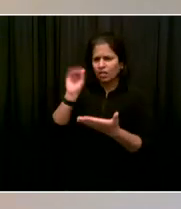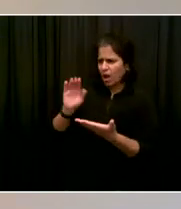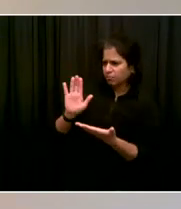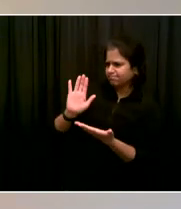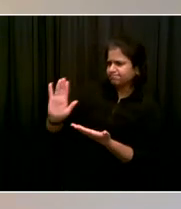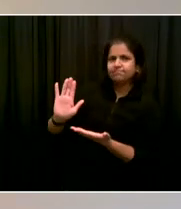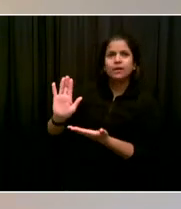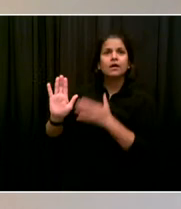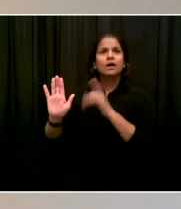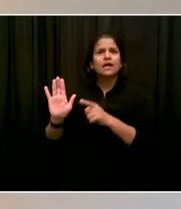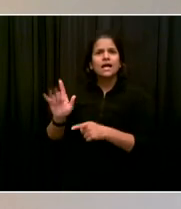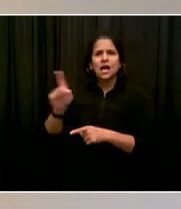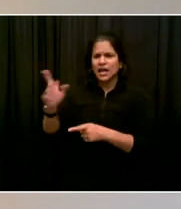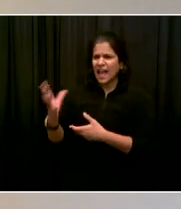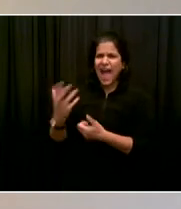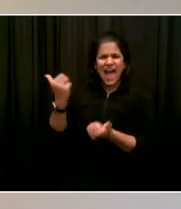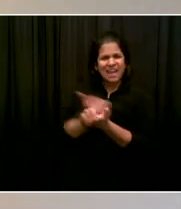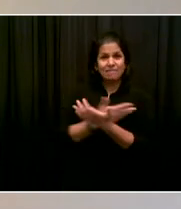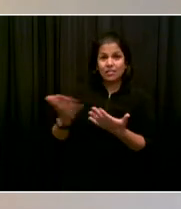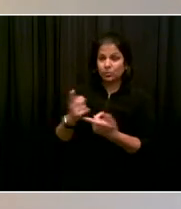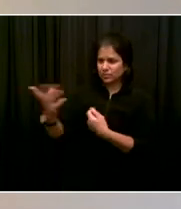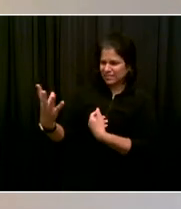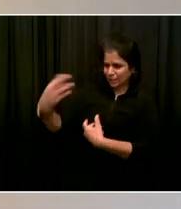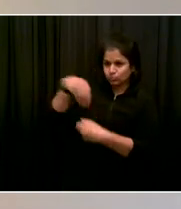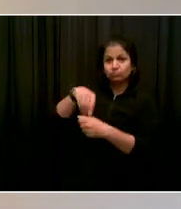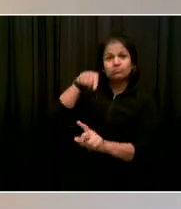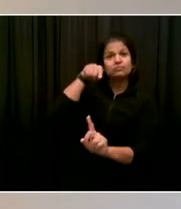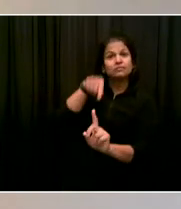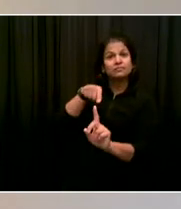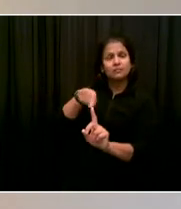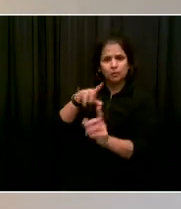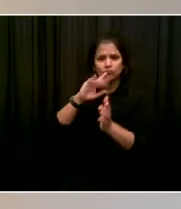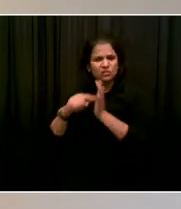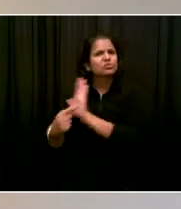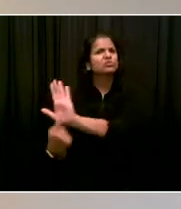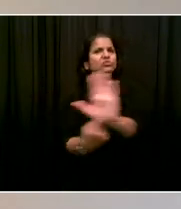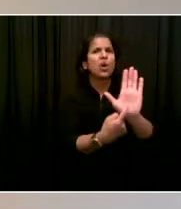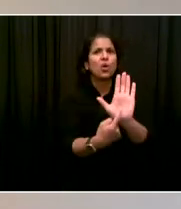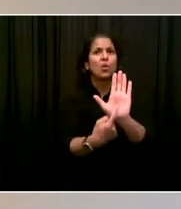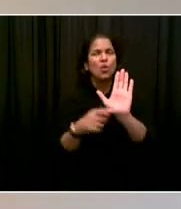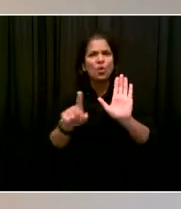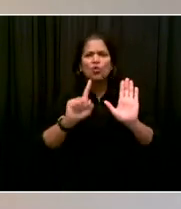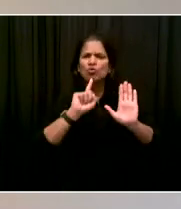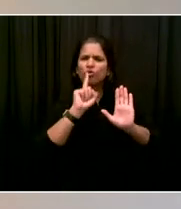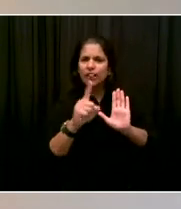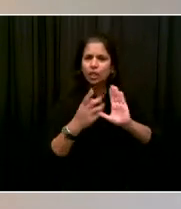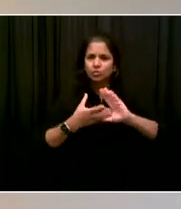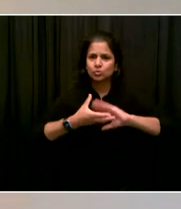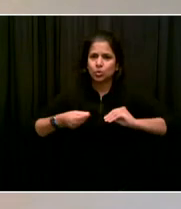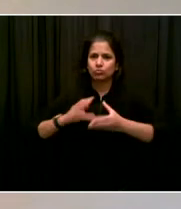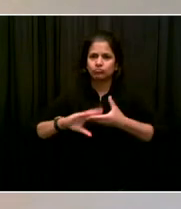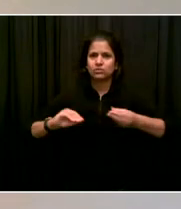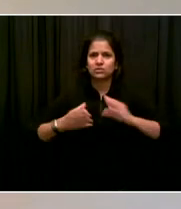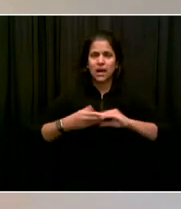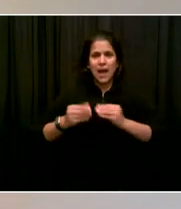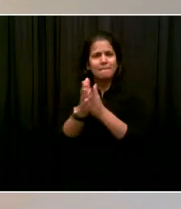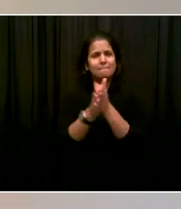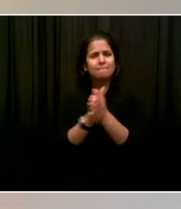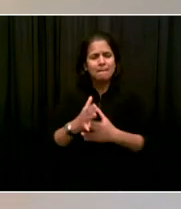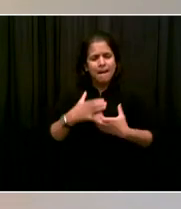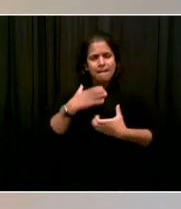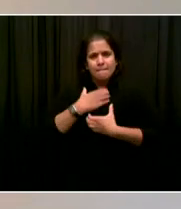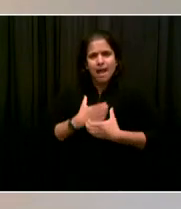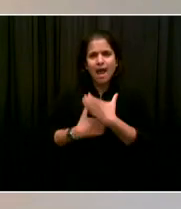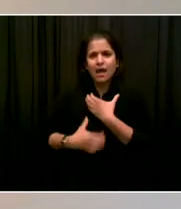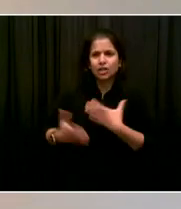raw truth telling and compassion. No one does it like you, Spike. You got game.